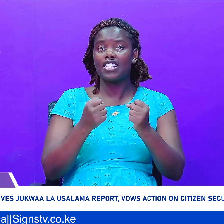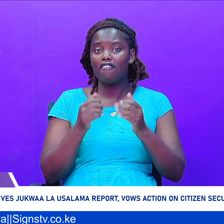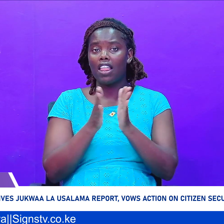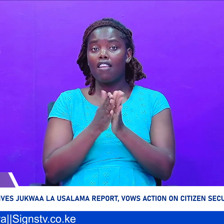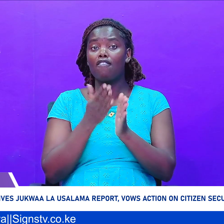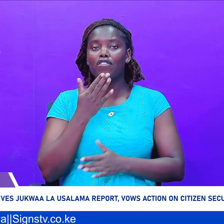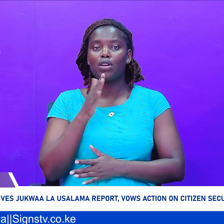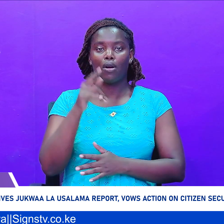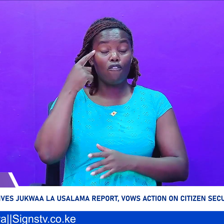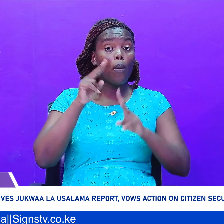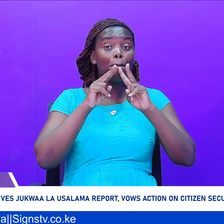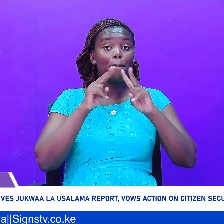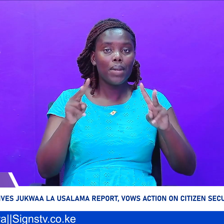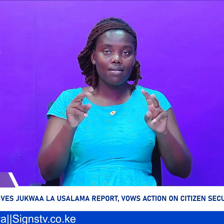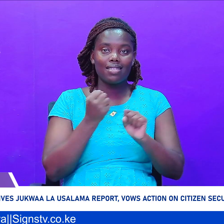delivery.